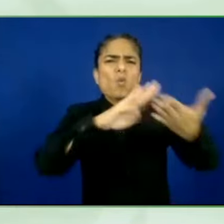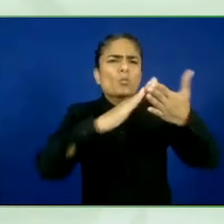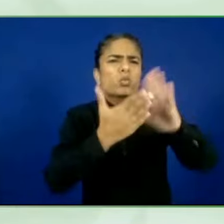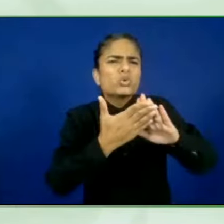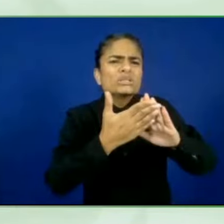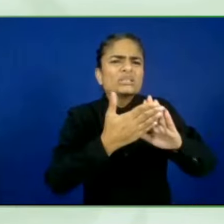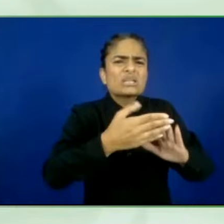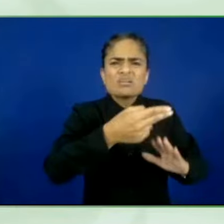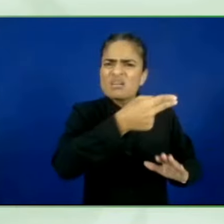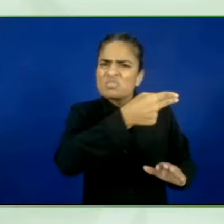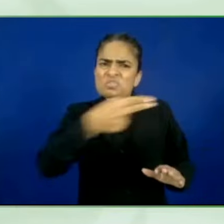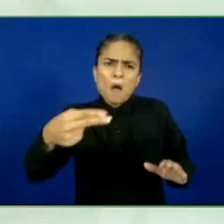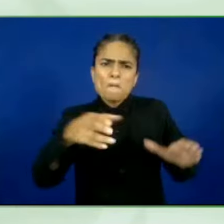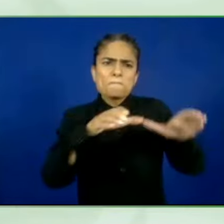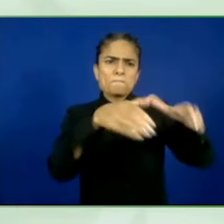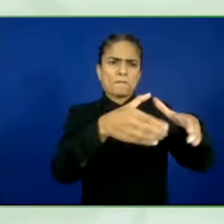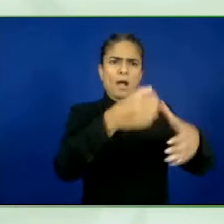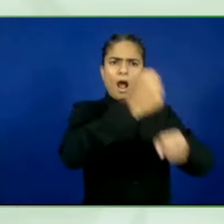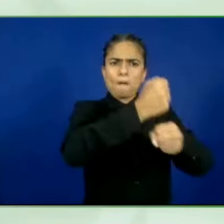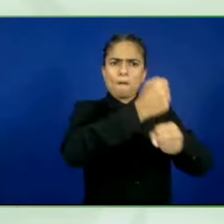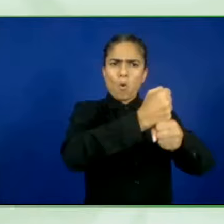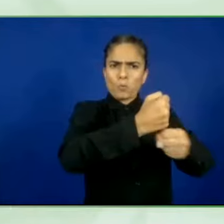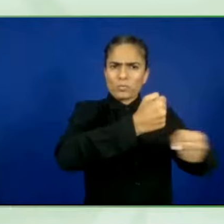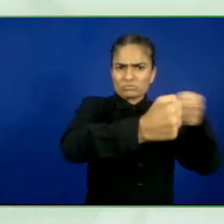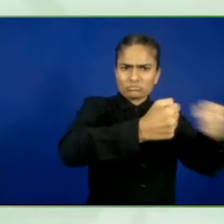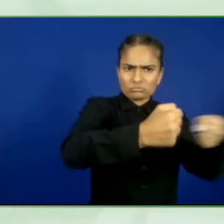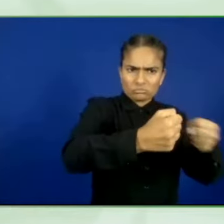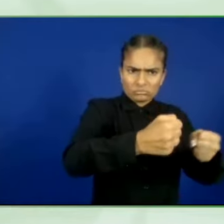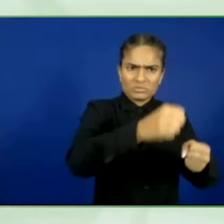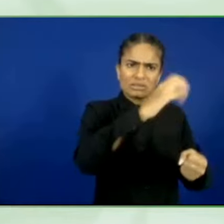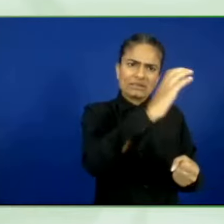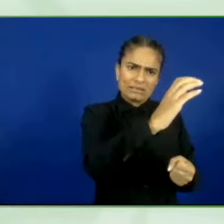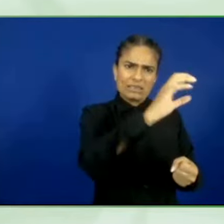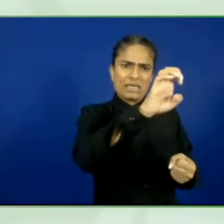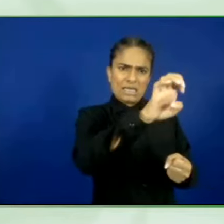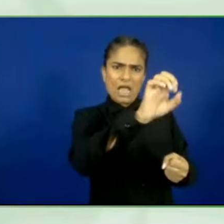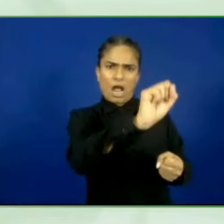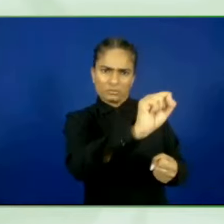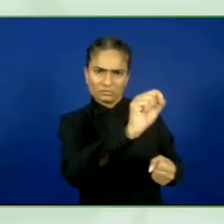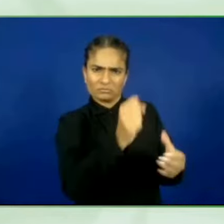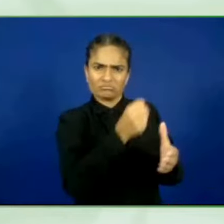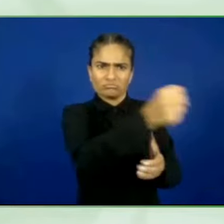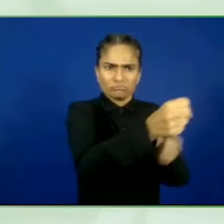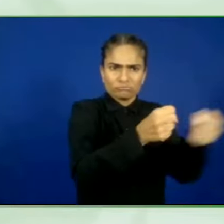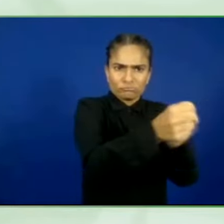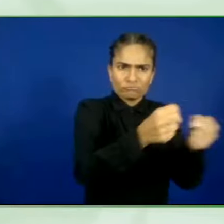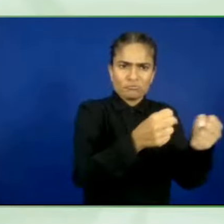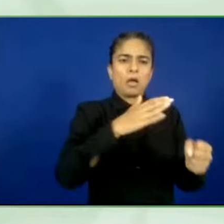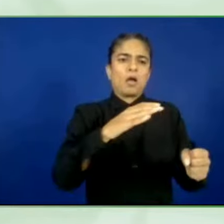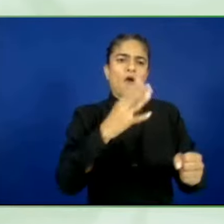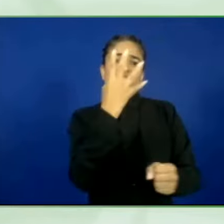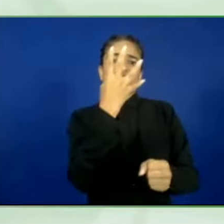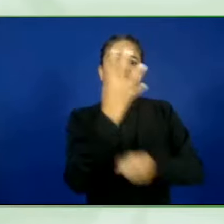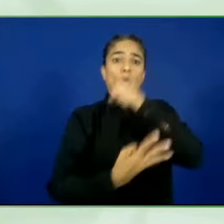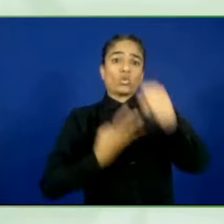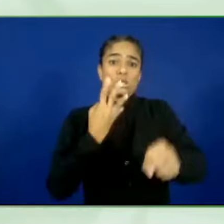people to come onto schemes for up to 4 years. So what we negotiated at that point then was these